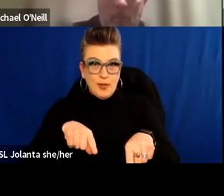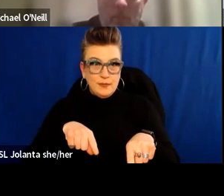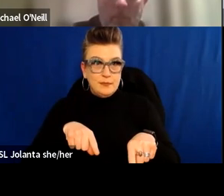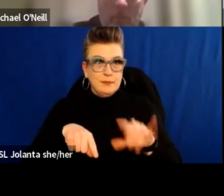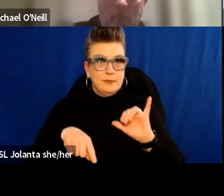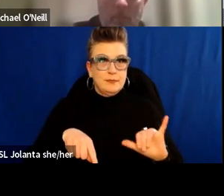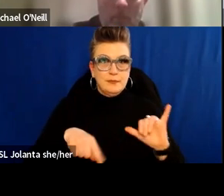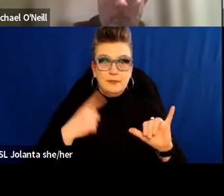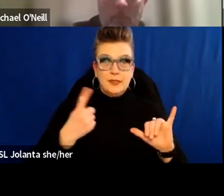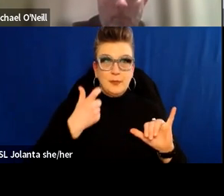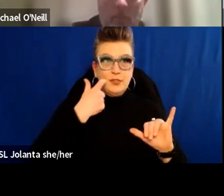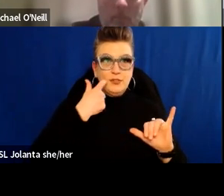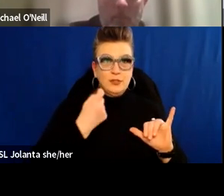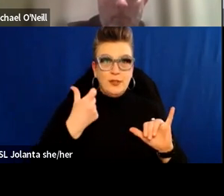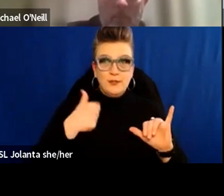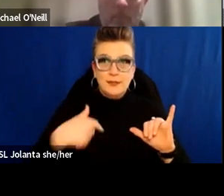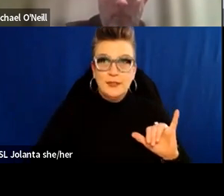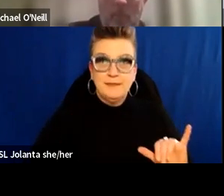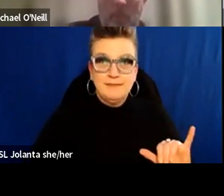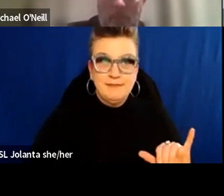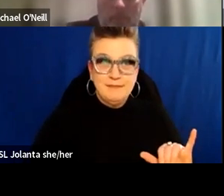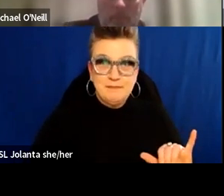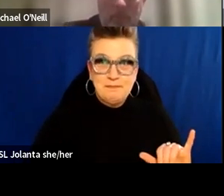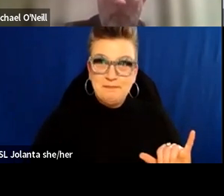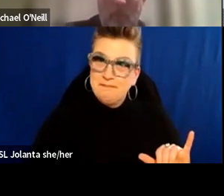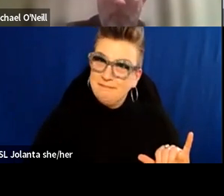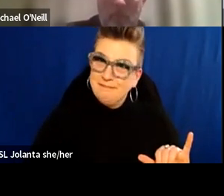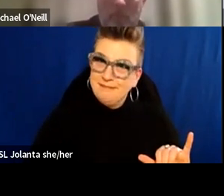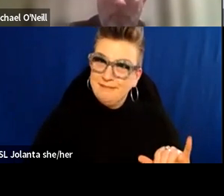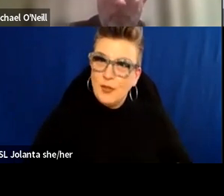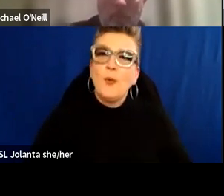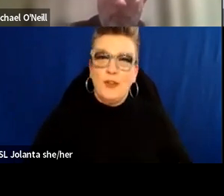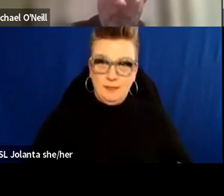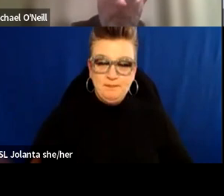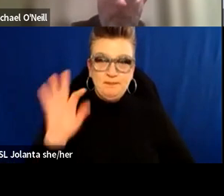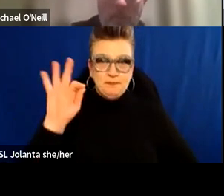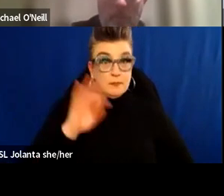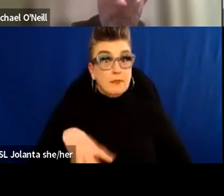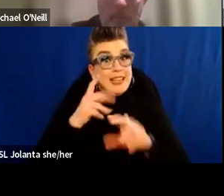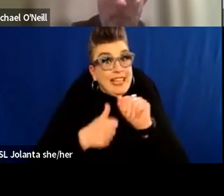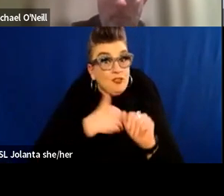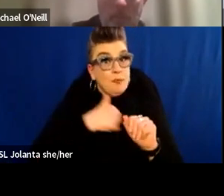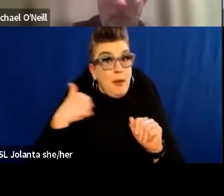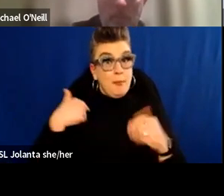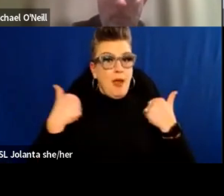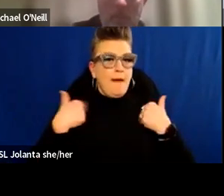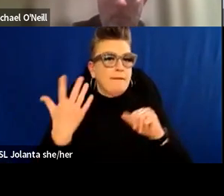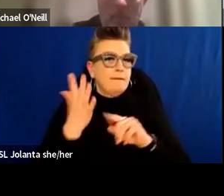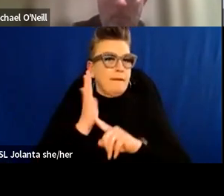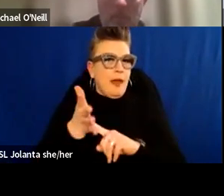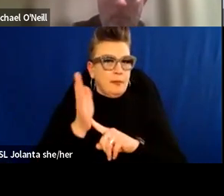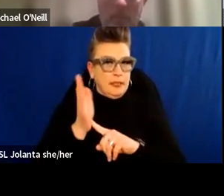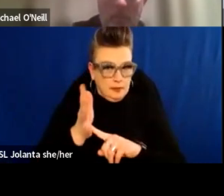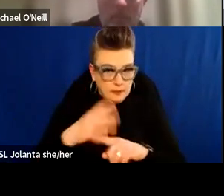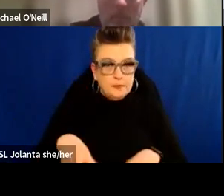each each member has five minutes that's one to two questions and i'd like to remind bps